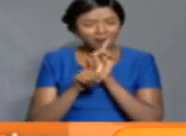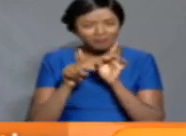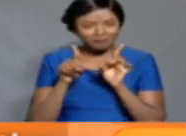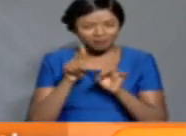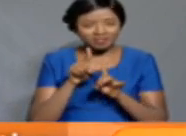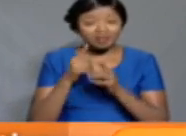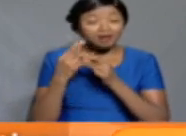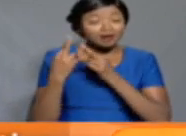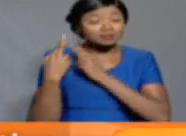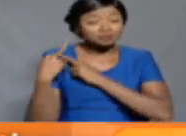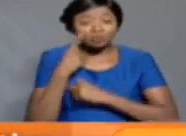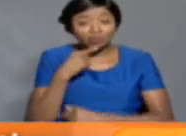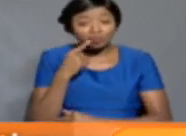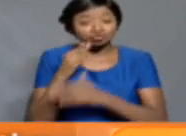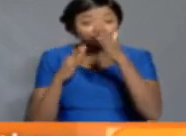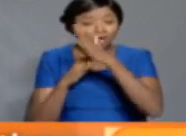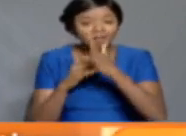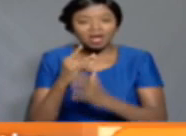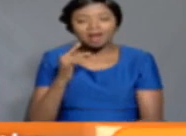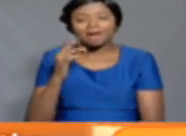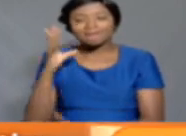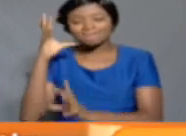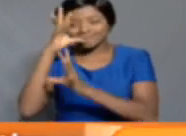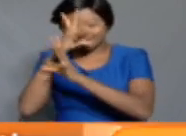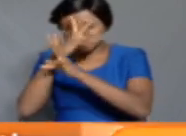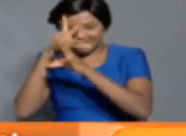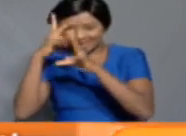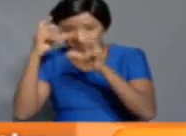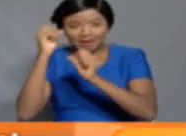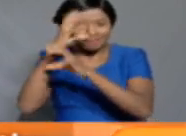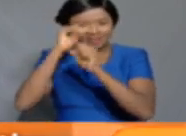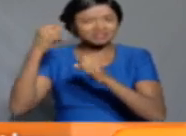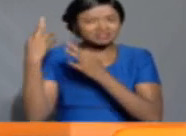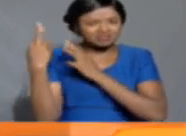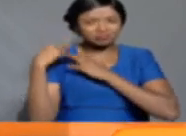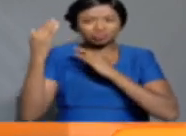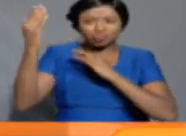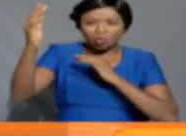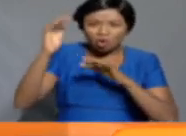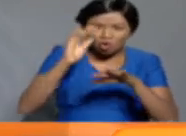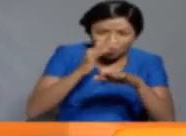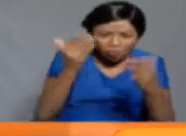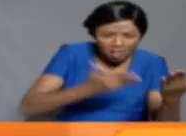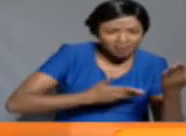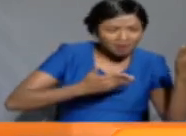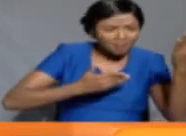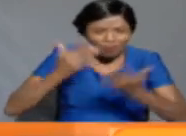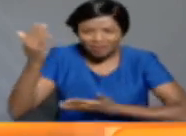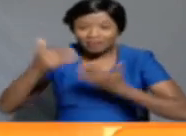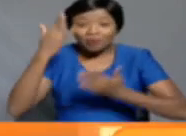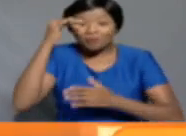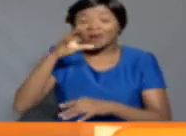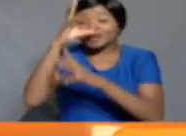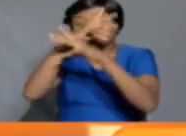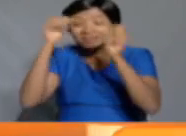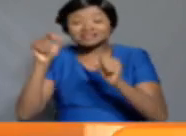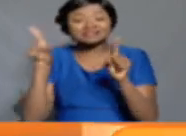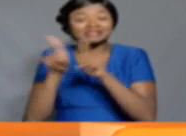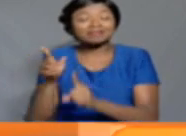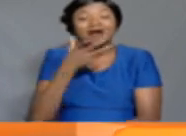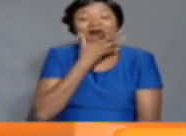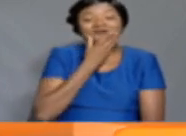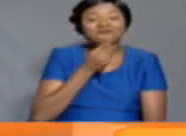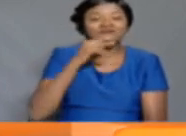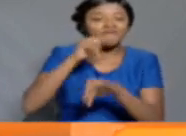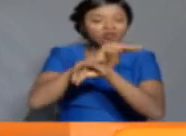actually. He is the person who should be calling all these guys, because, I mean, we were told the president is the father of the nation, farmer number one, and everything else.